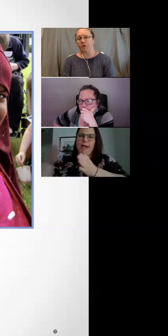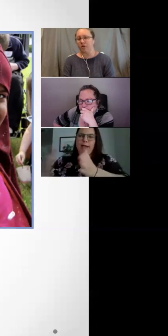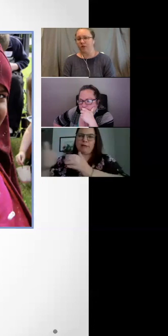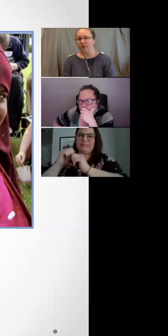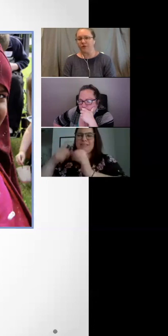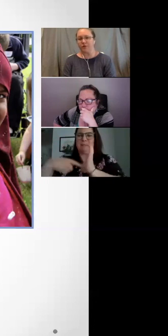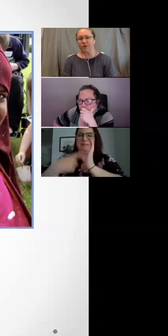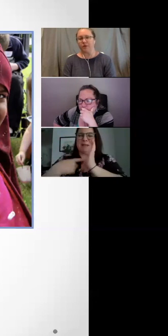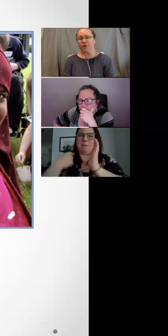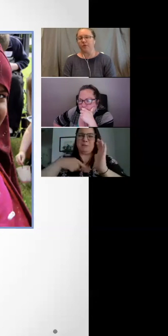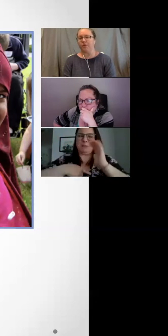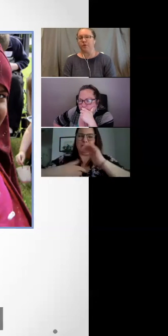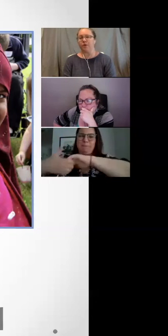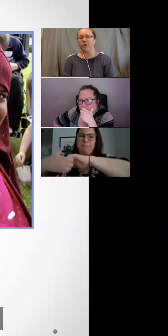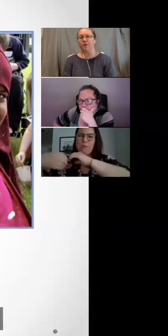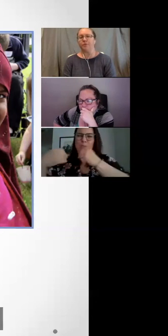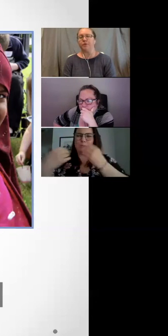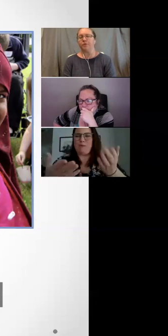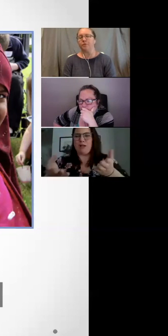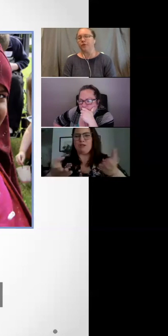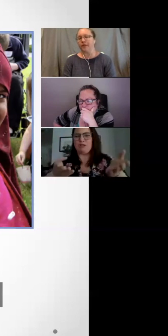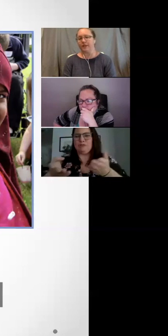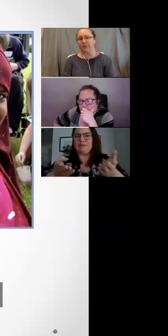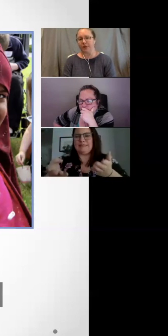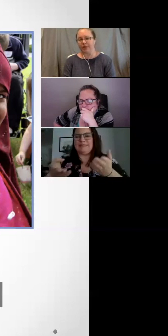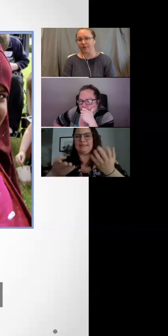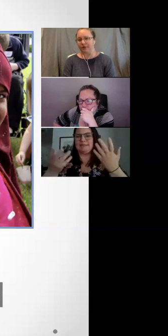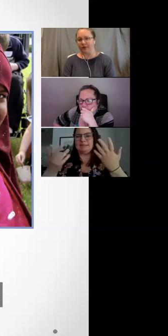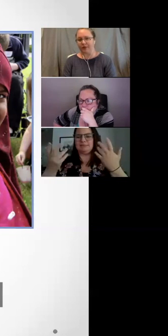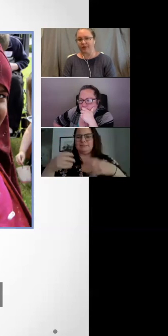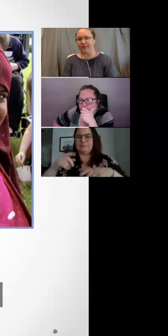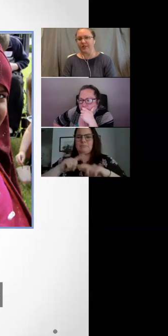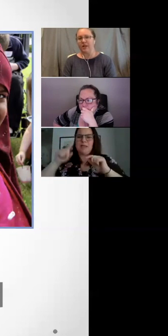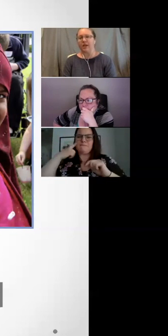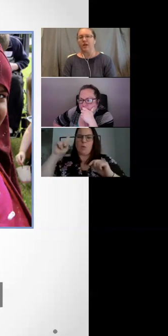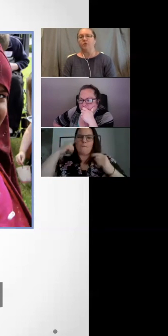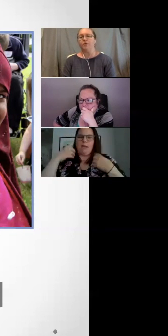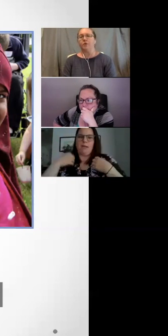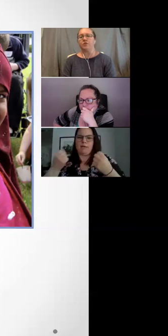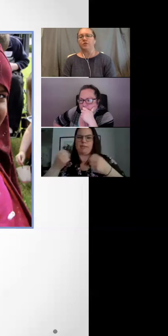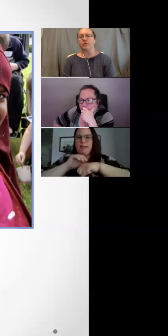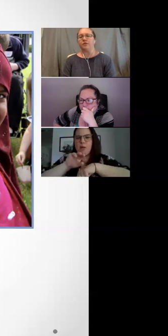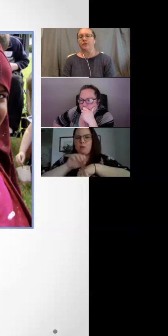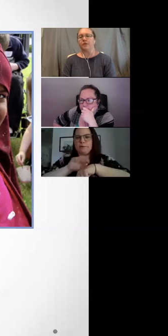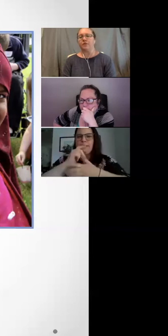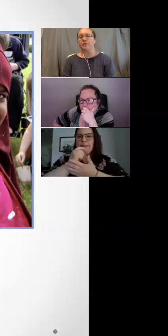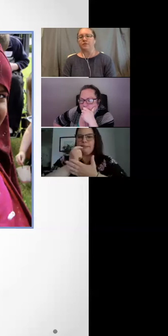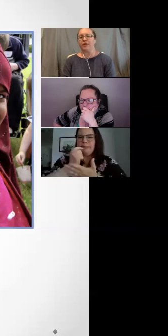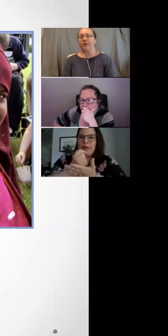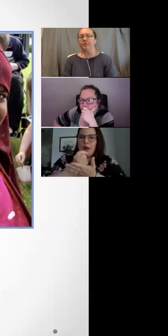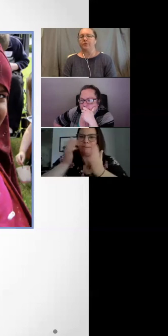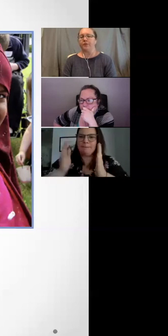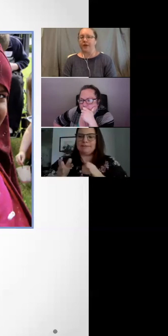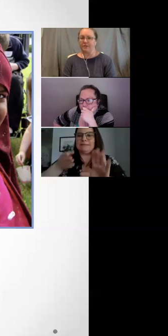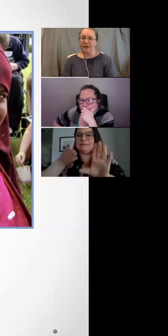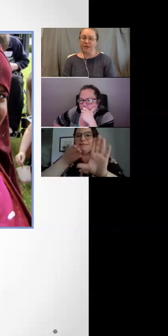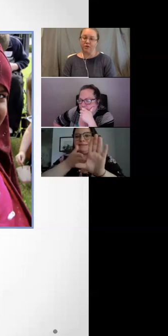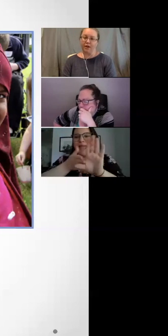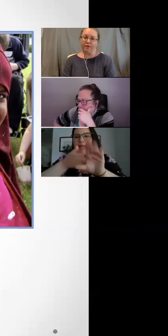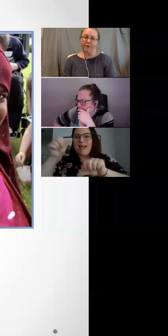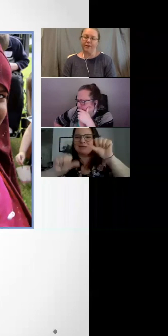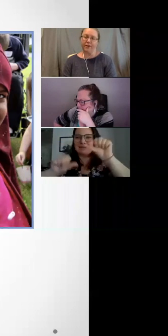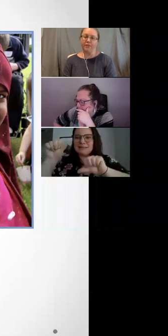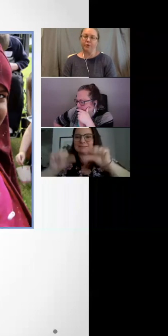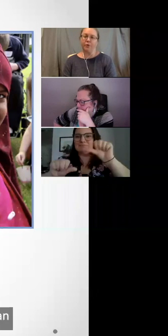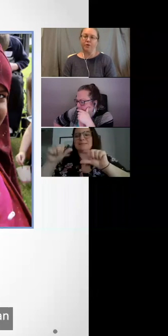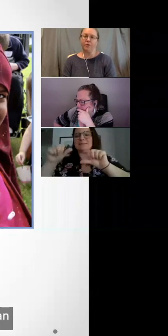work closely with the well-being program on creating these plans for families. We make sure that the family service plan provides mental